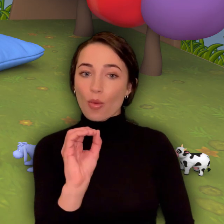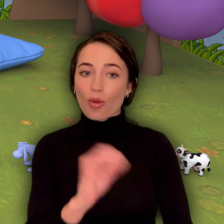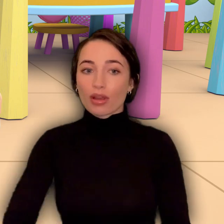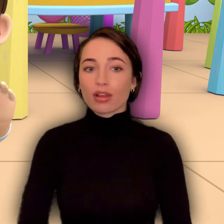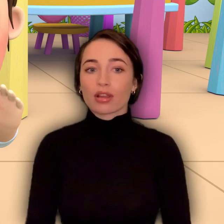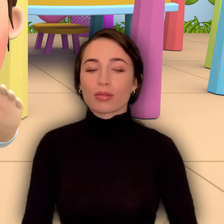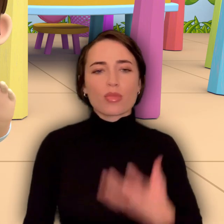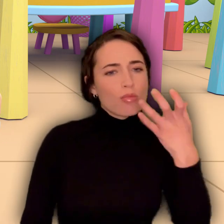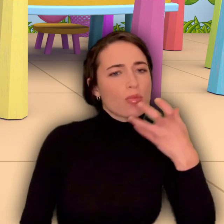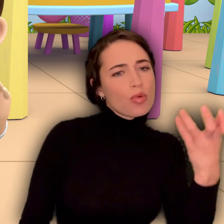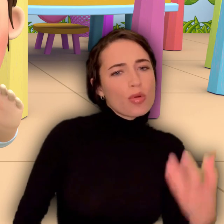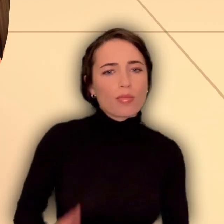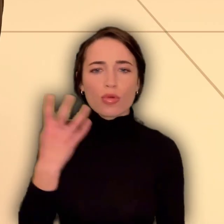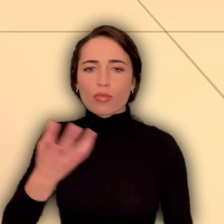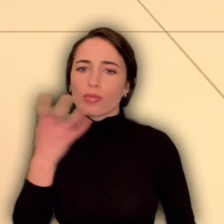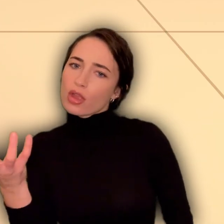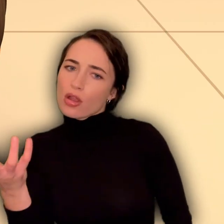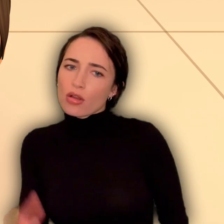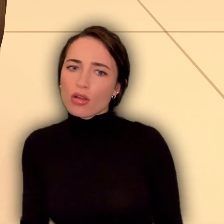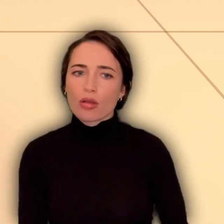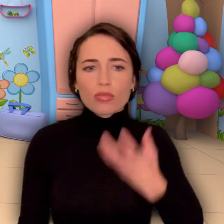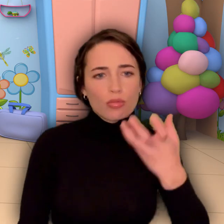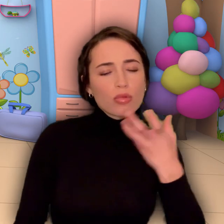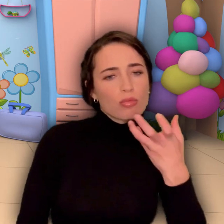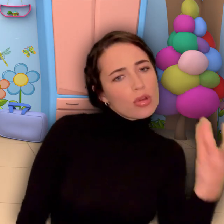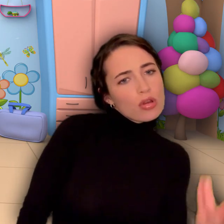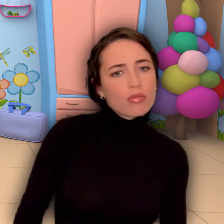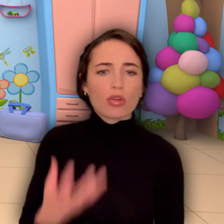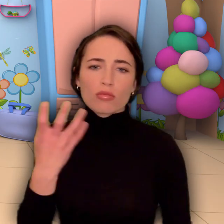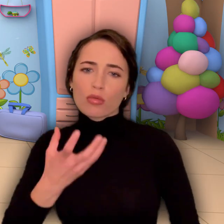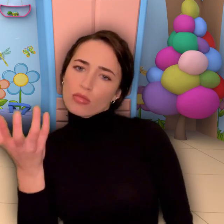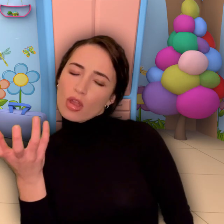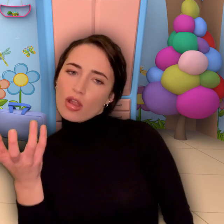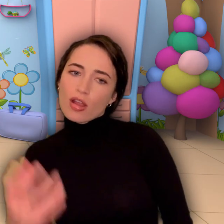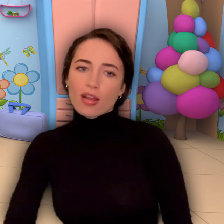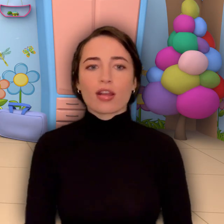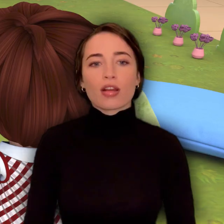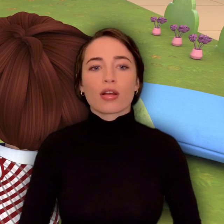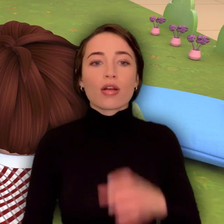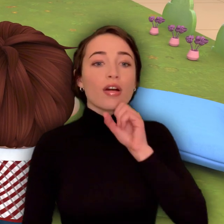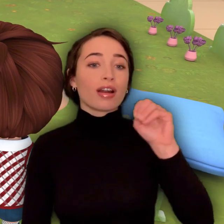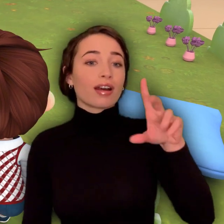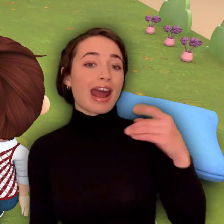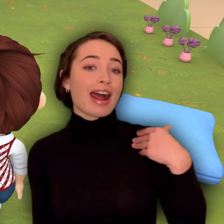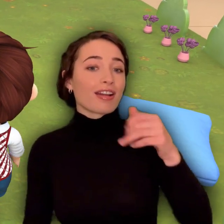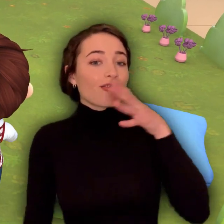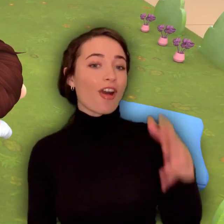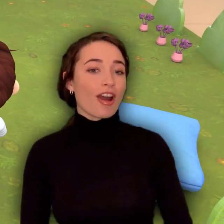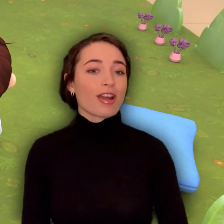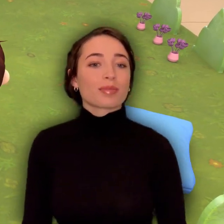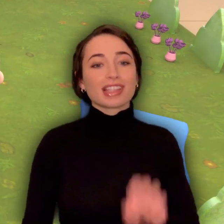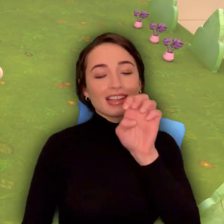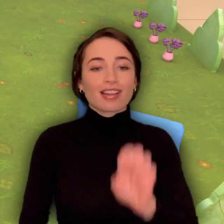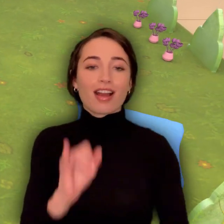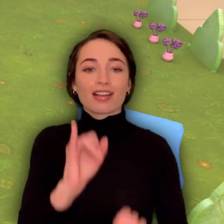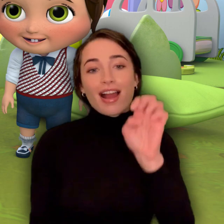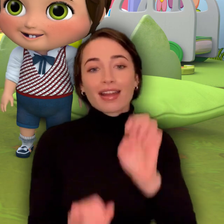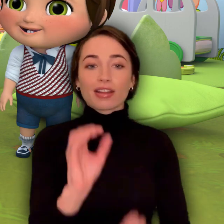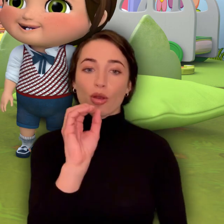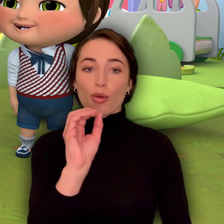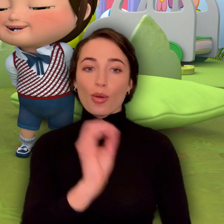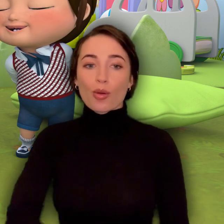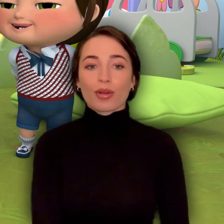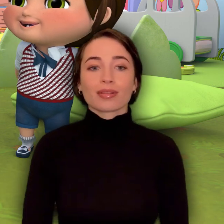e-o with a moo moo here and a moo moo there here a moo there a moo everywhere a moo moo Old McDonald had a farm